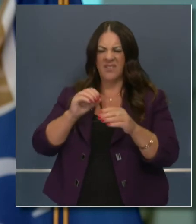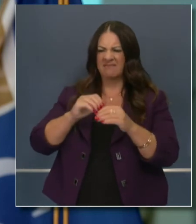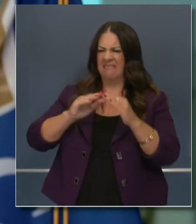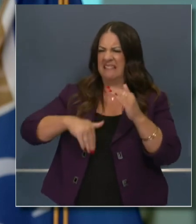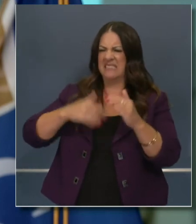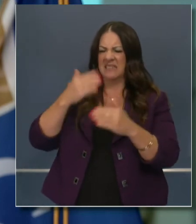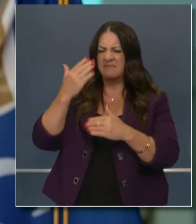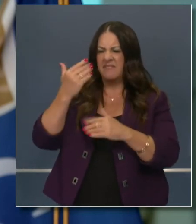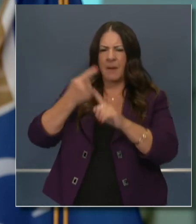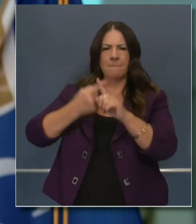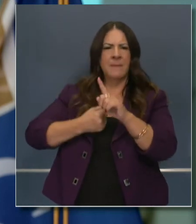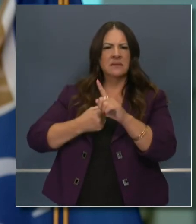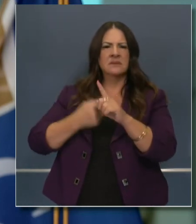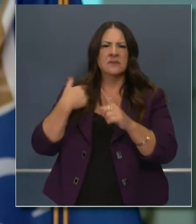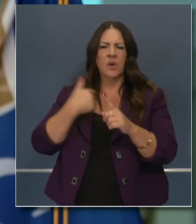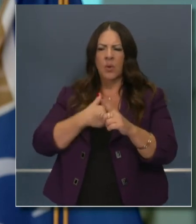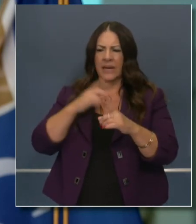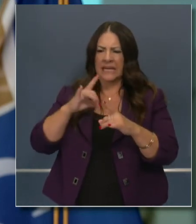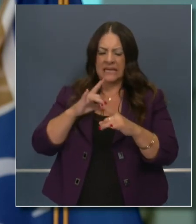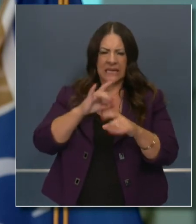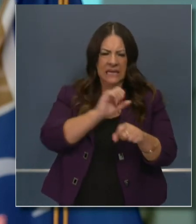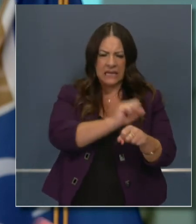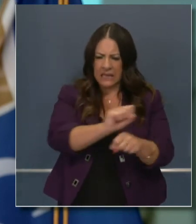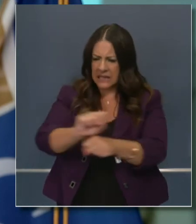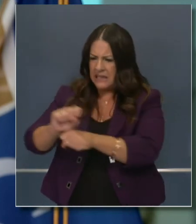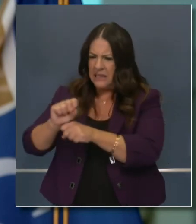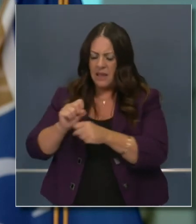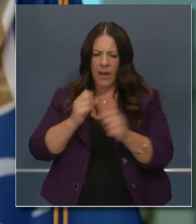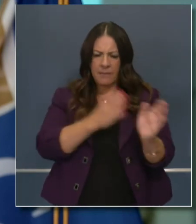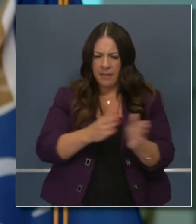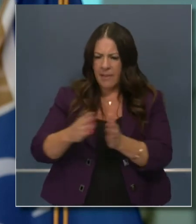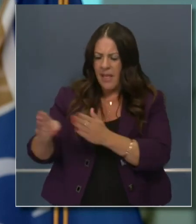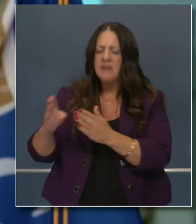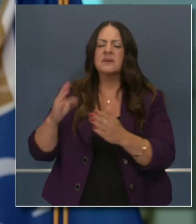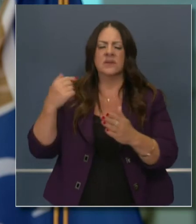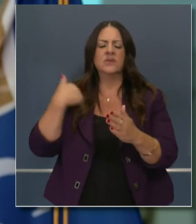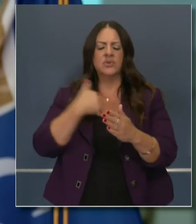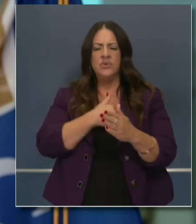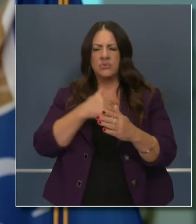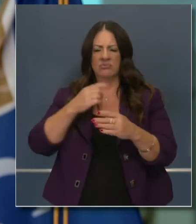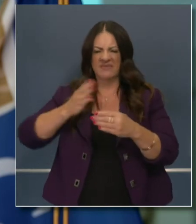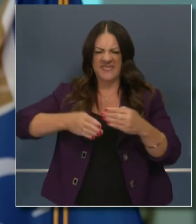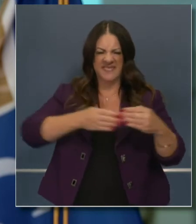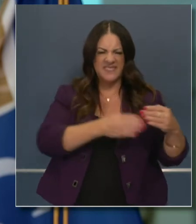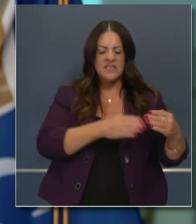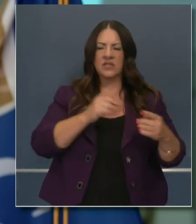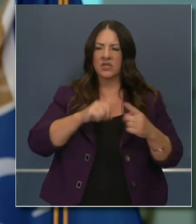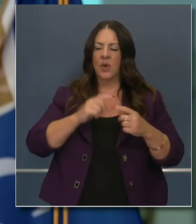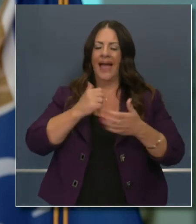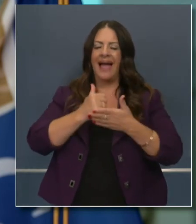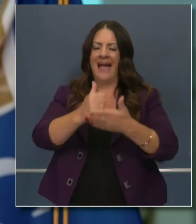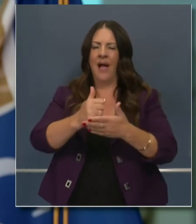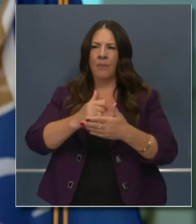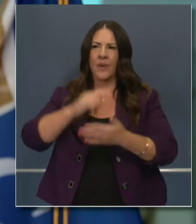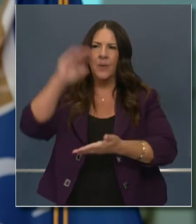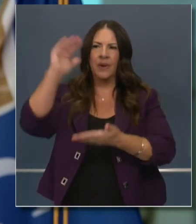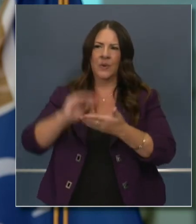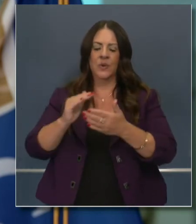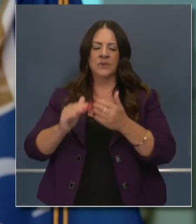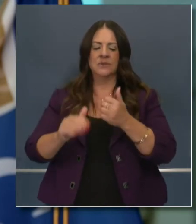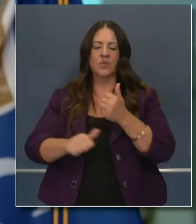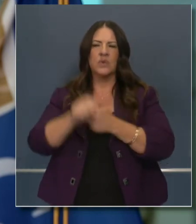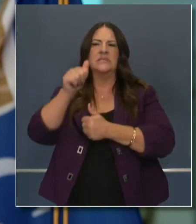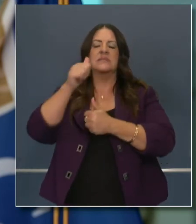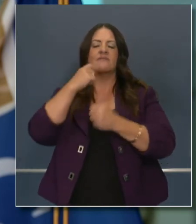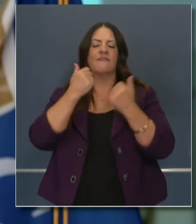months. Some of those were on the docket 10, 15 years to be completed. We were able to get them done in 10, 15 months. We're